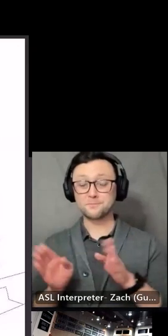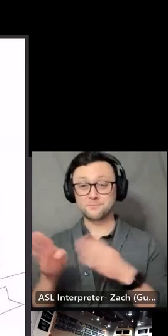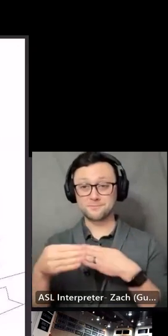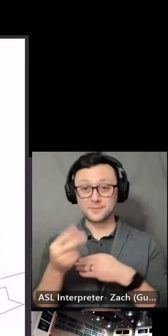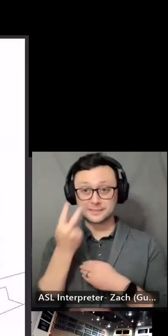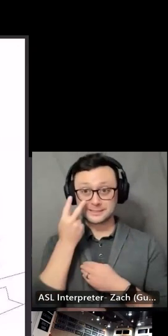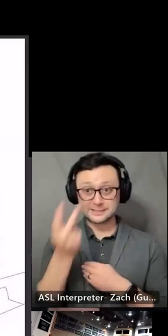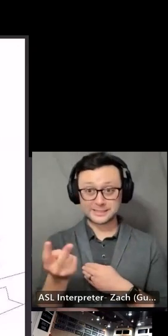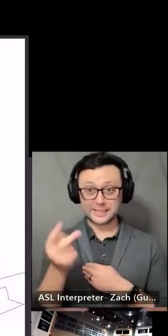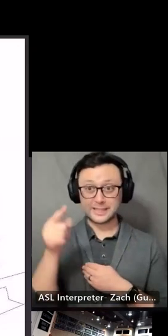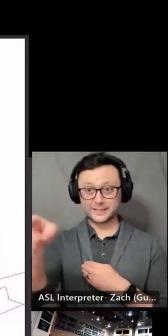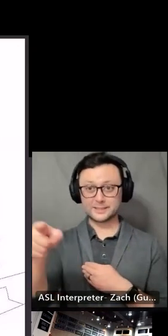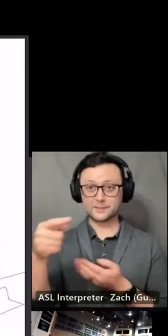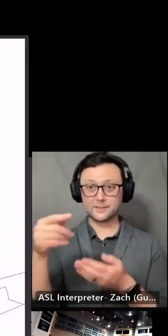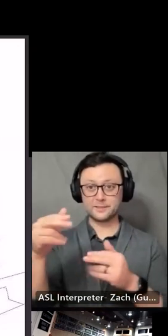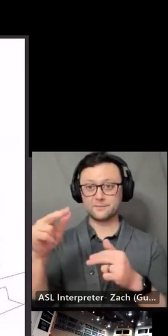facility.